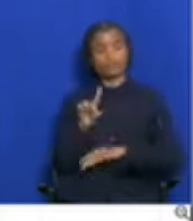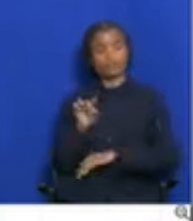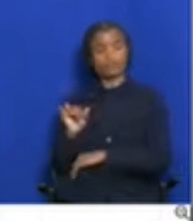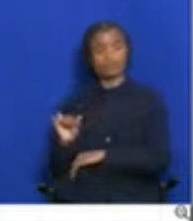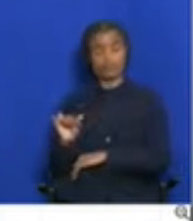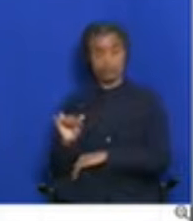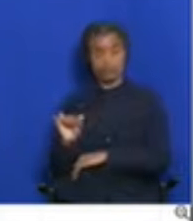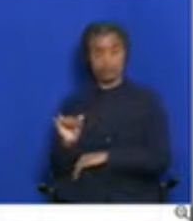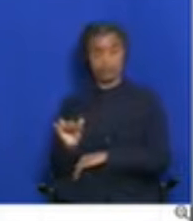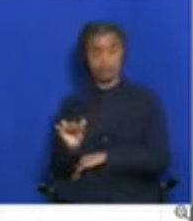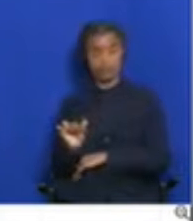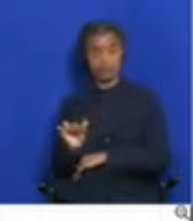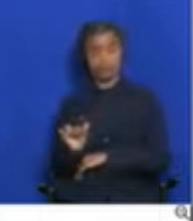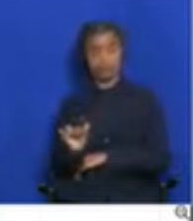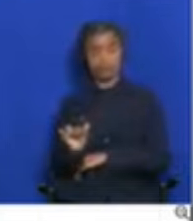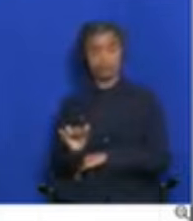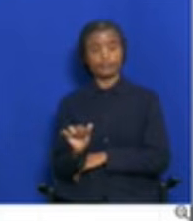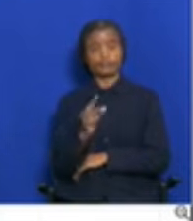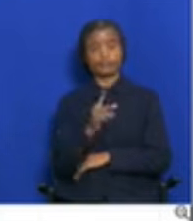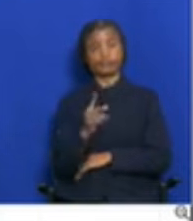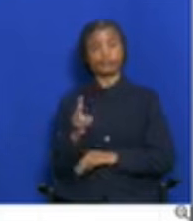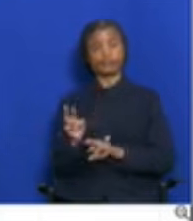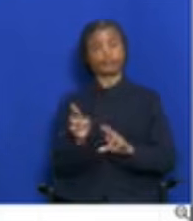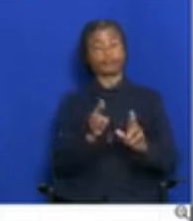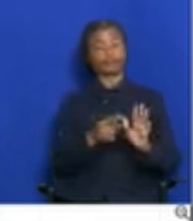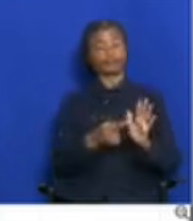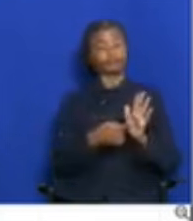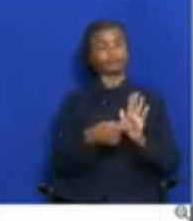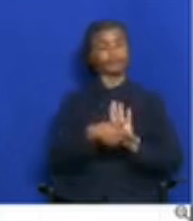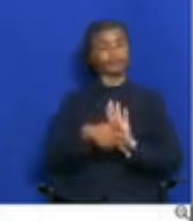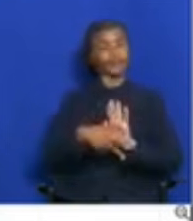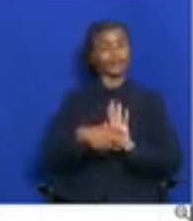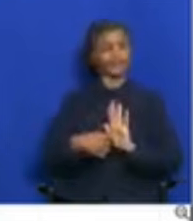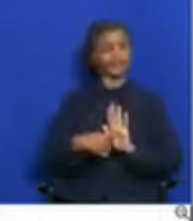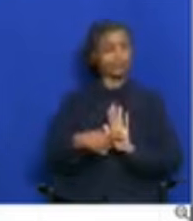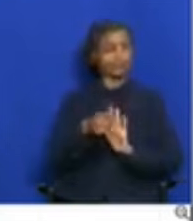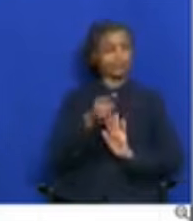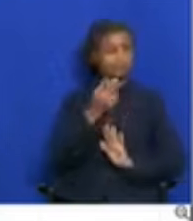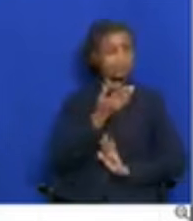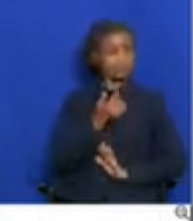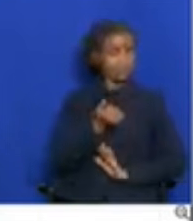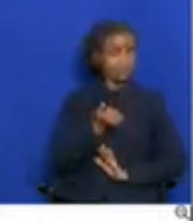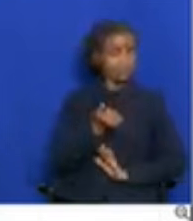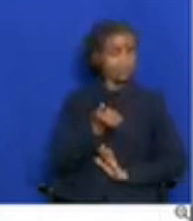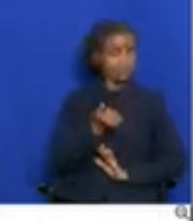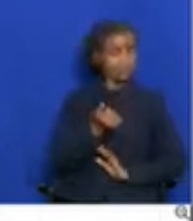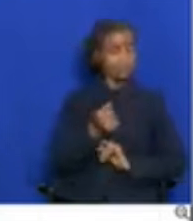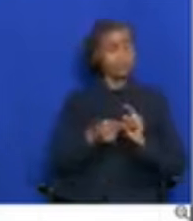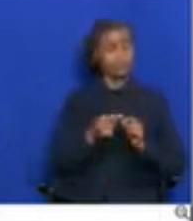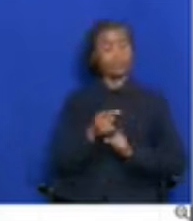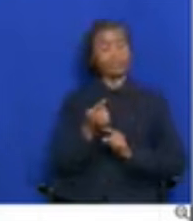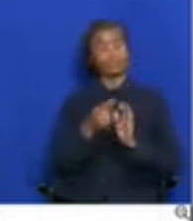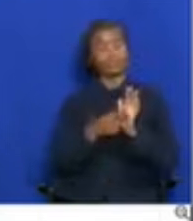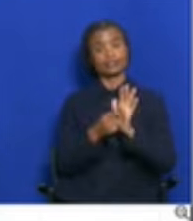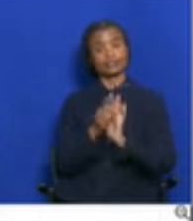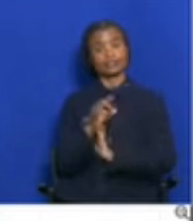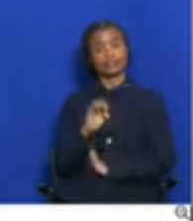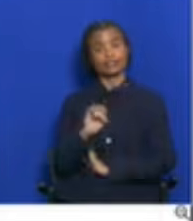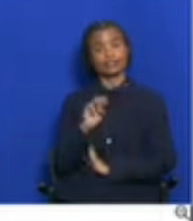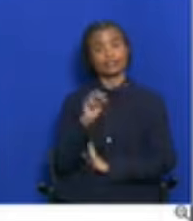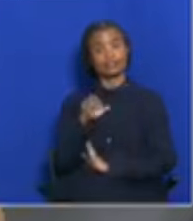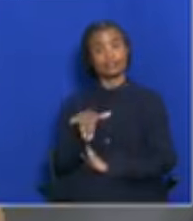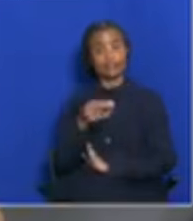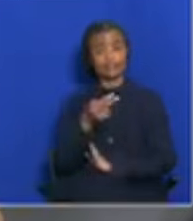Again, there's reference to the authorization, which you know nothing of, for 30 May 2025. Correct. And